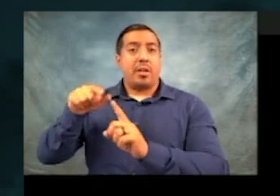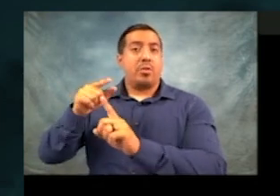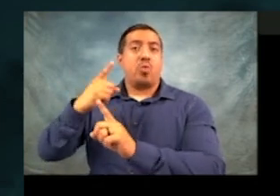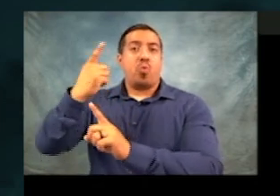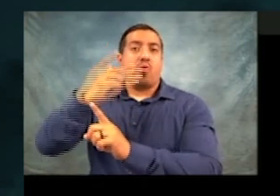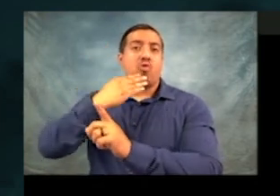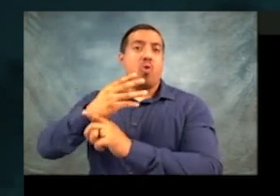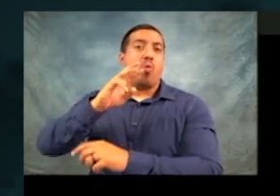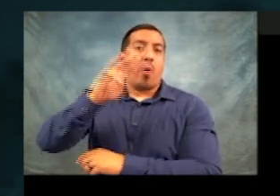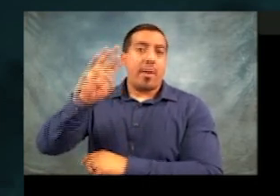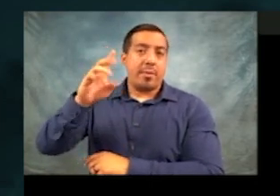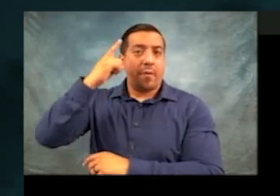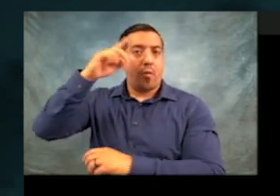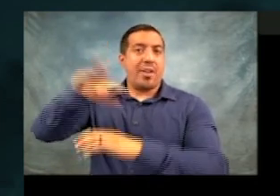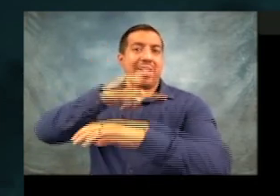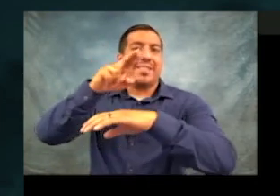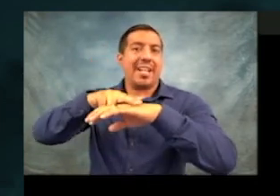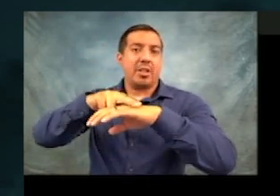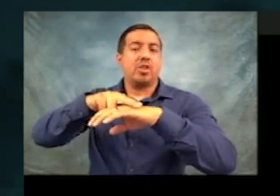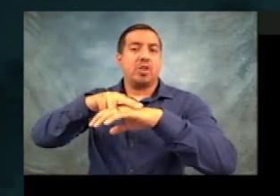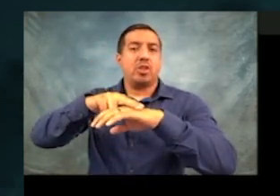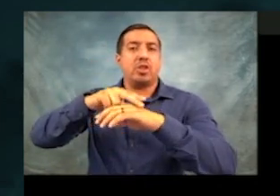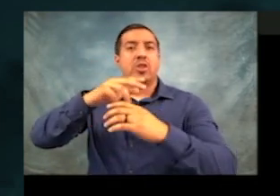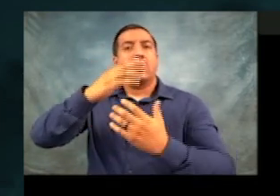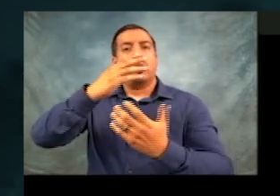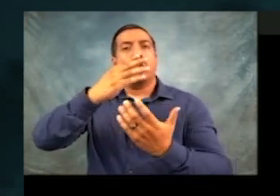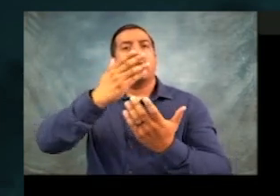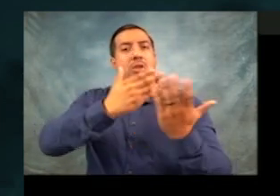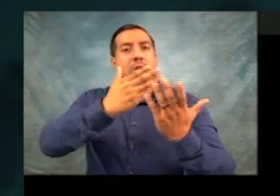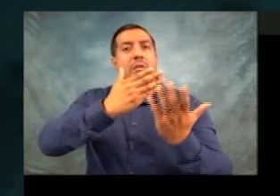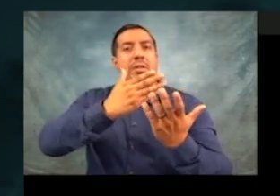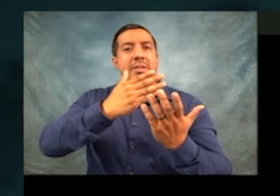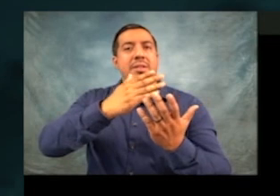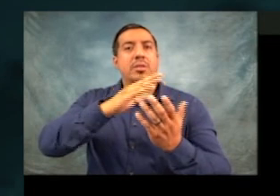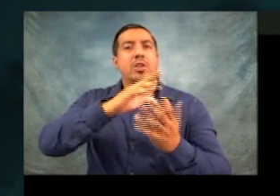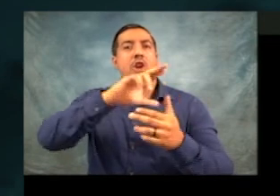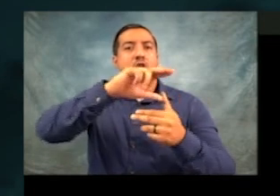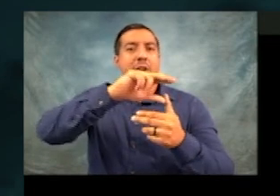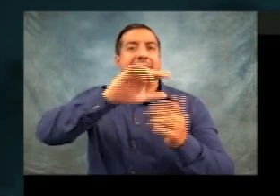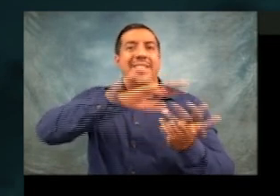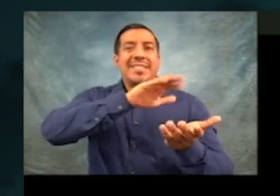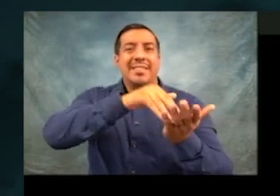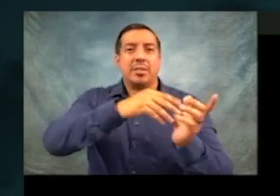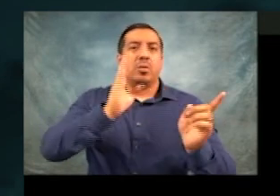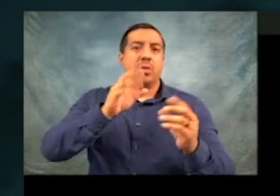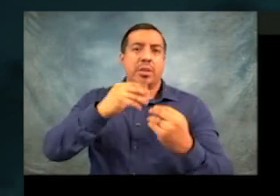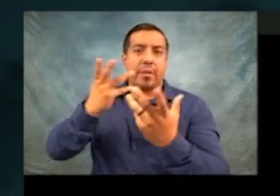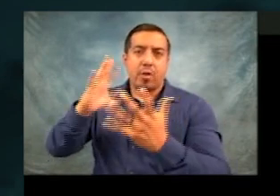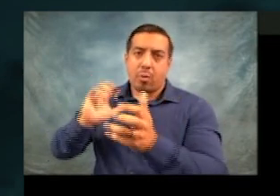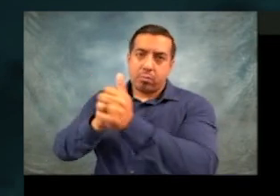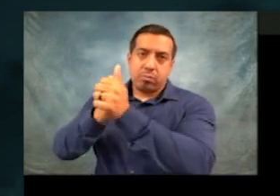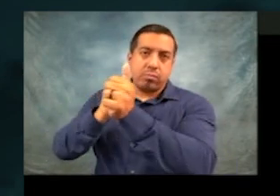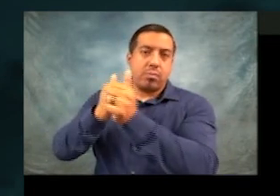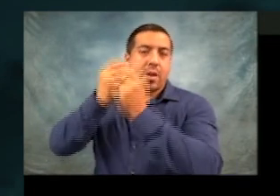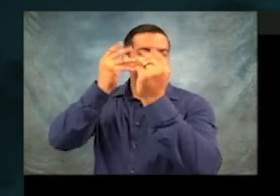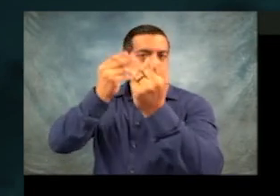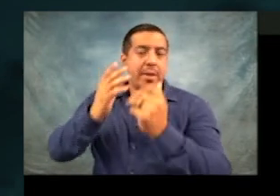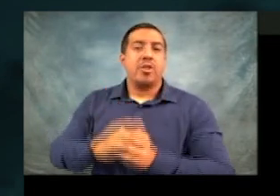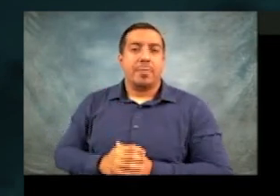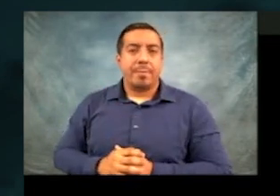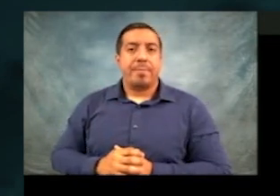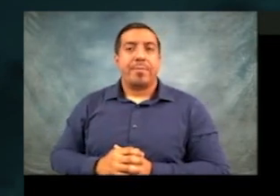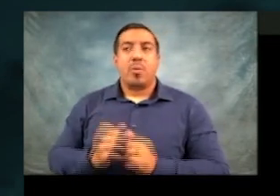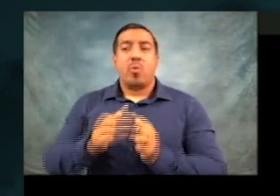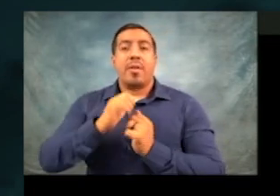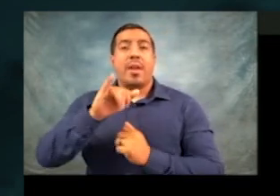the website of the National Hurricane Center, which will provide you the latest information regarding the forecast and threats. And with that,